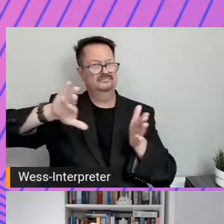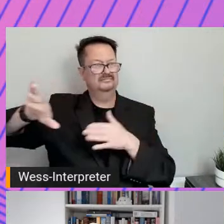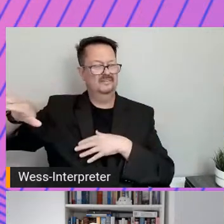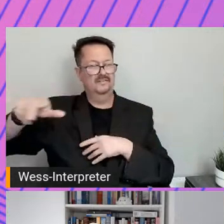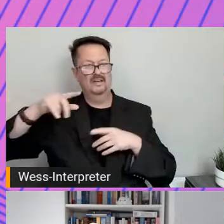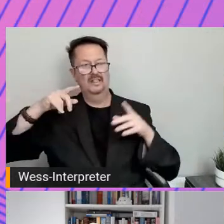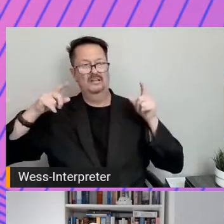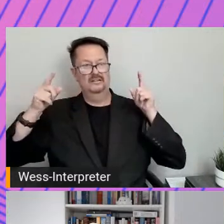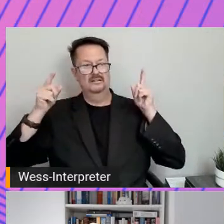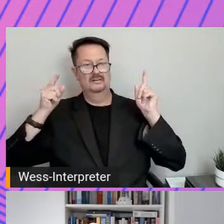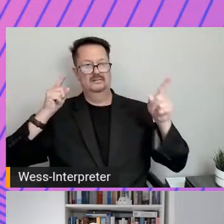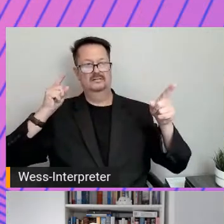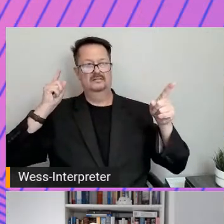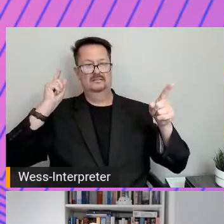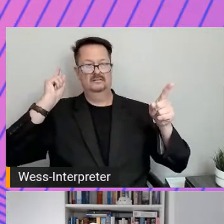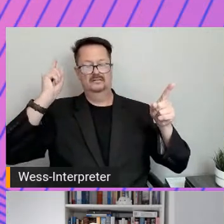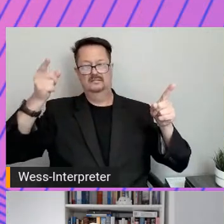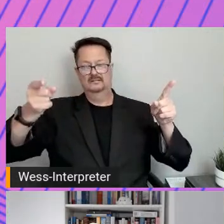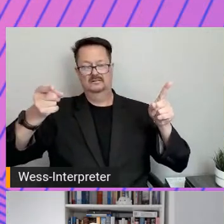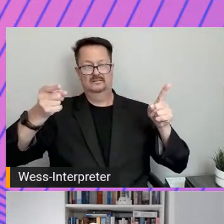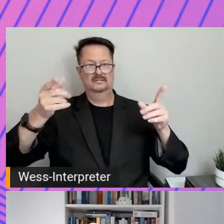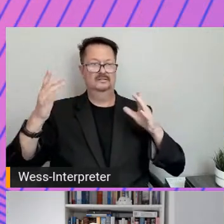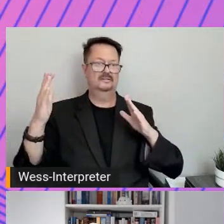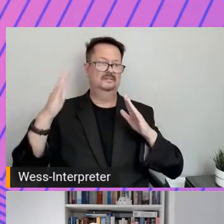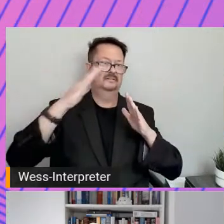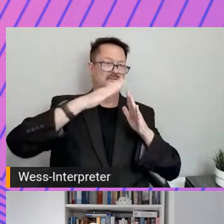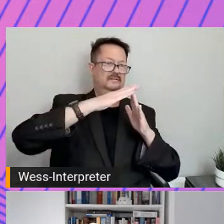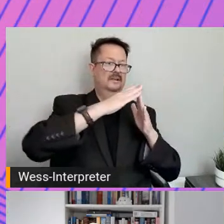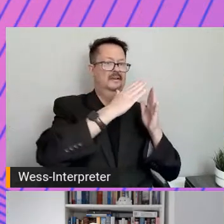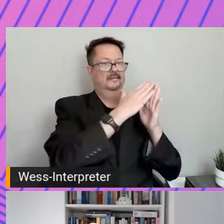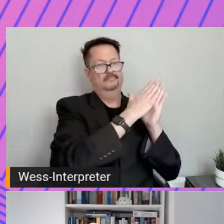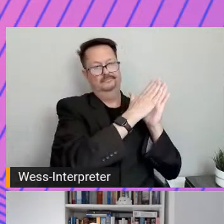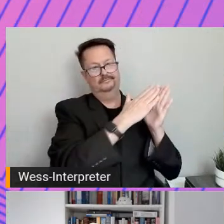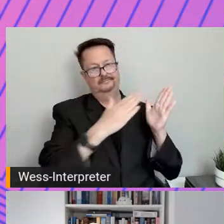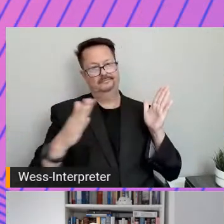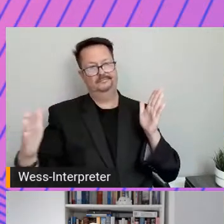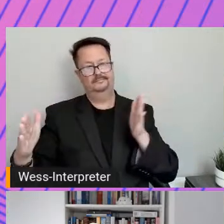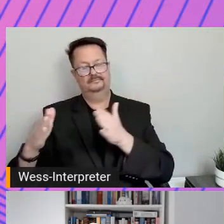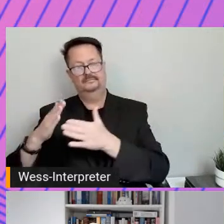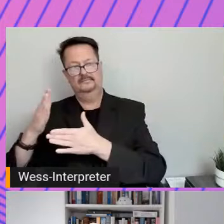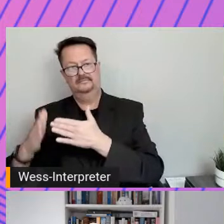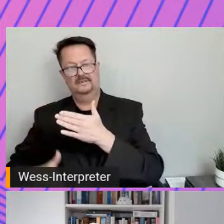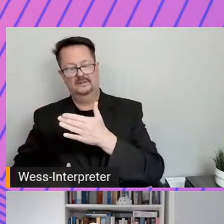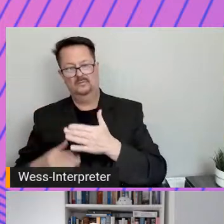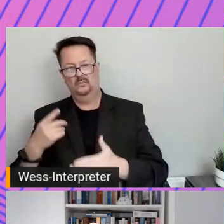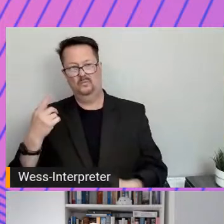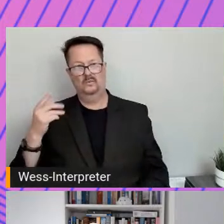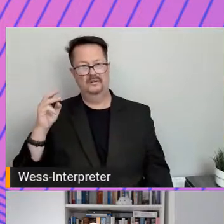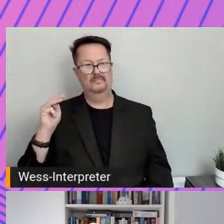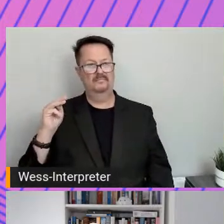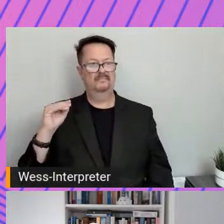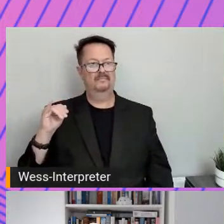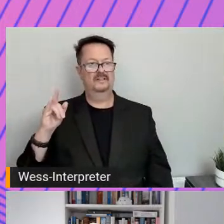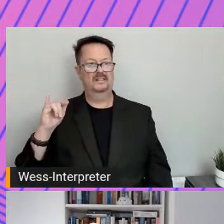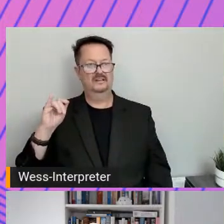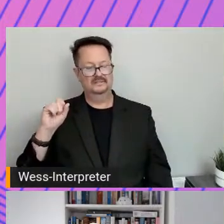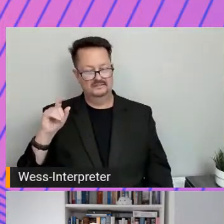end-to-end function body from top to bottom, what I see is 1 millisecond plus 1 millisecond plus